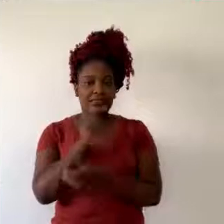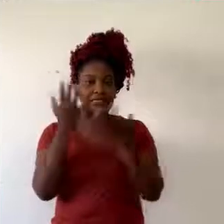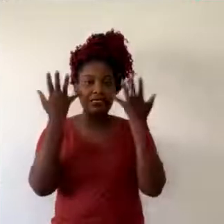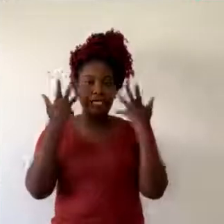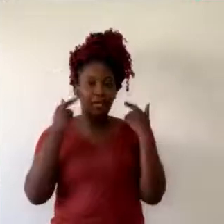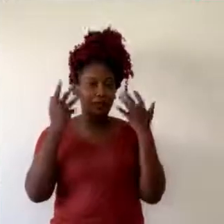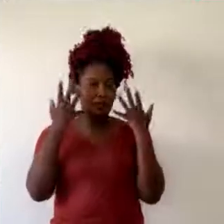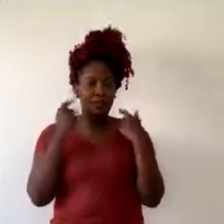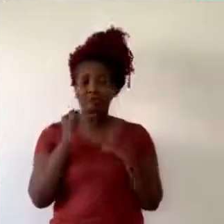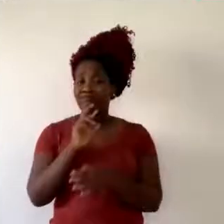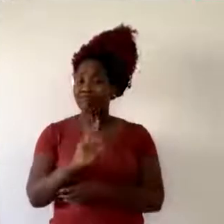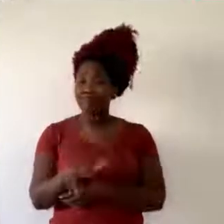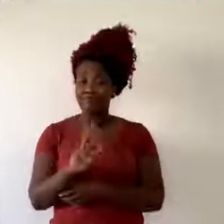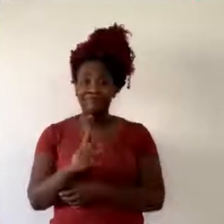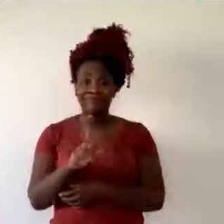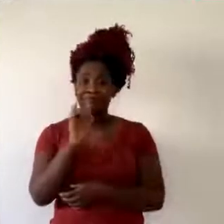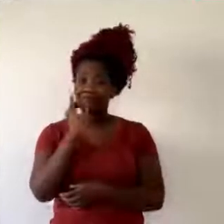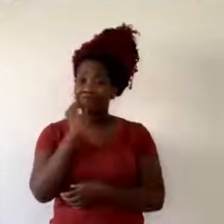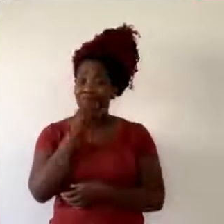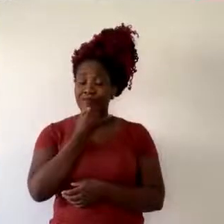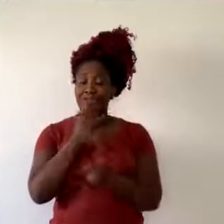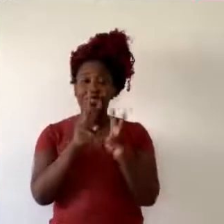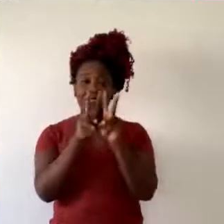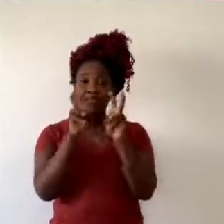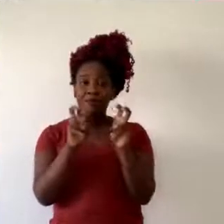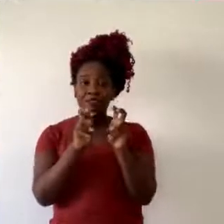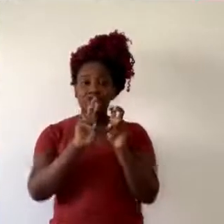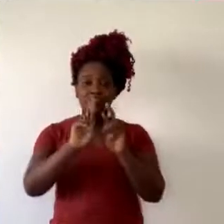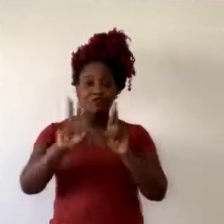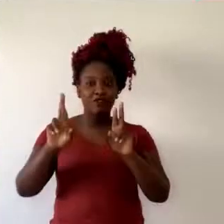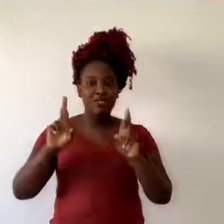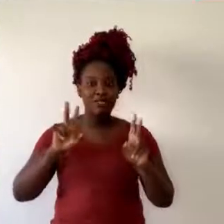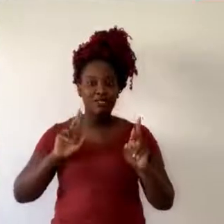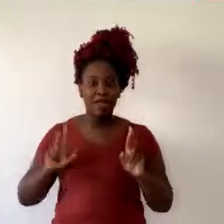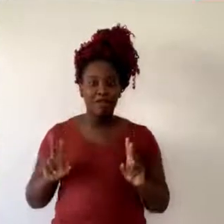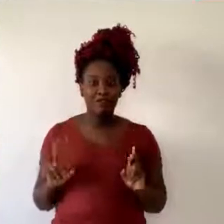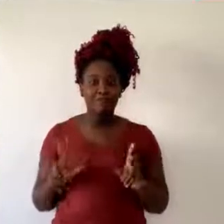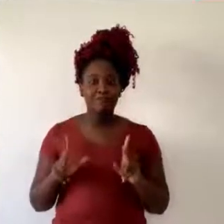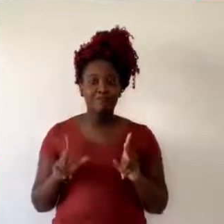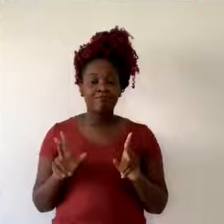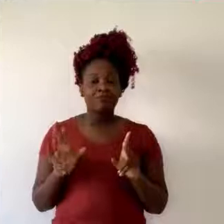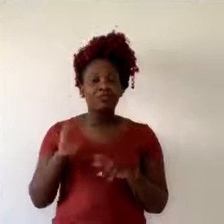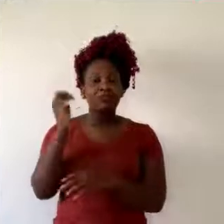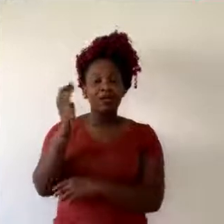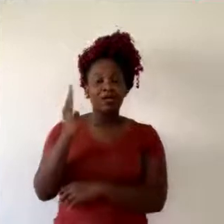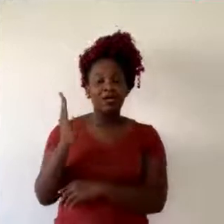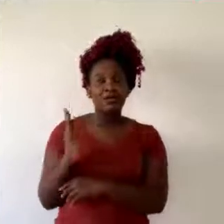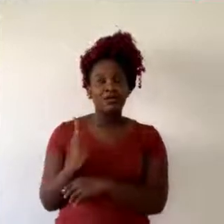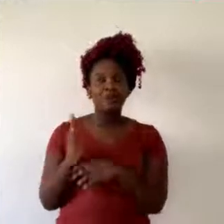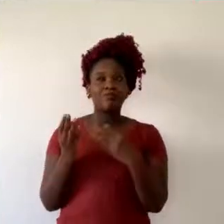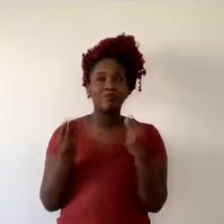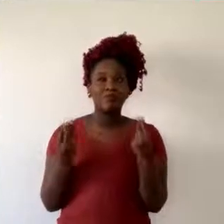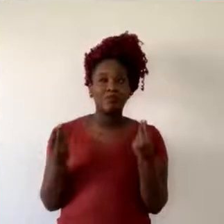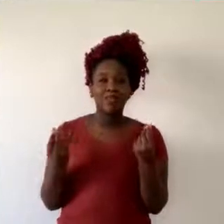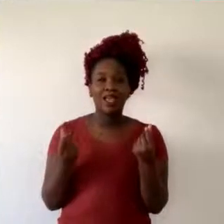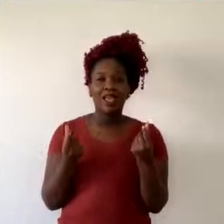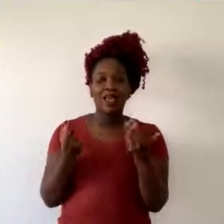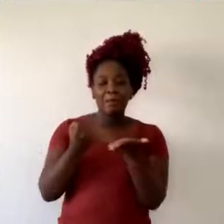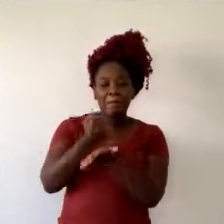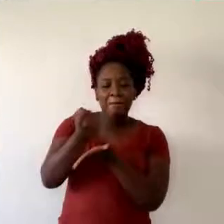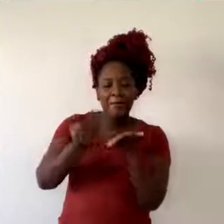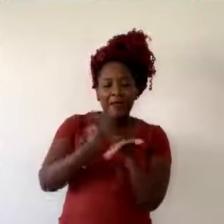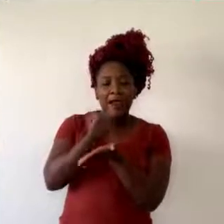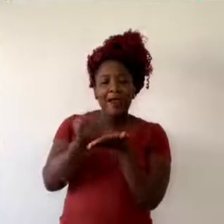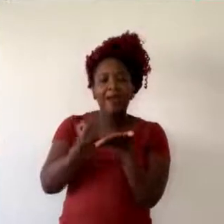that's not true. Unfortunately, the theme of diversity is placed in Brazil in a way that is